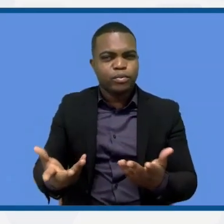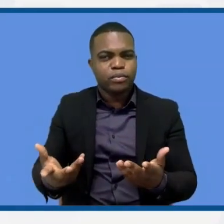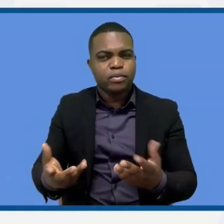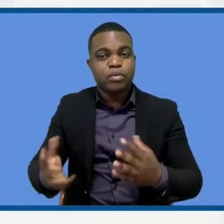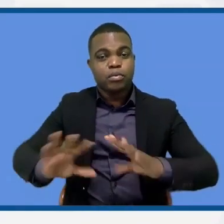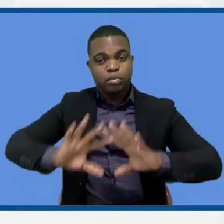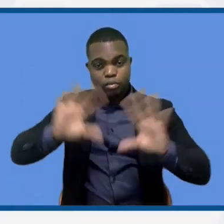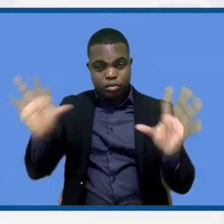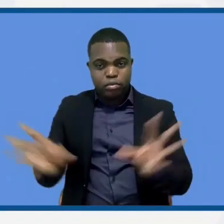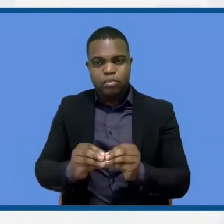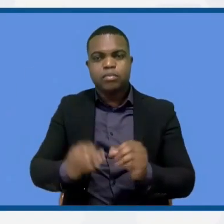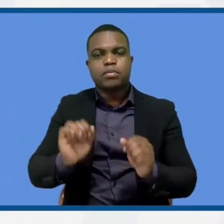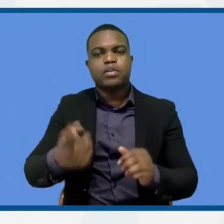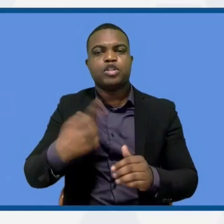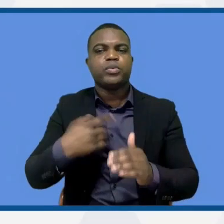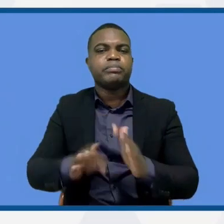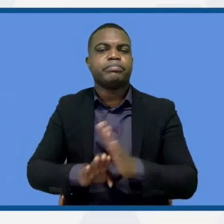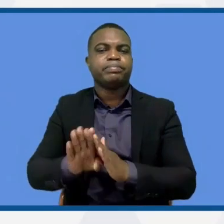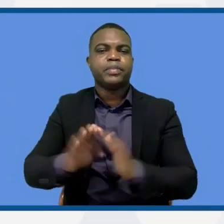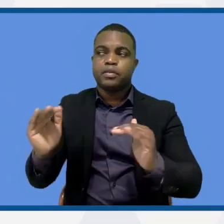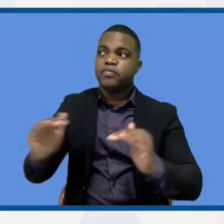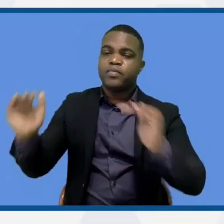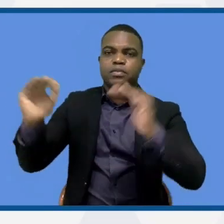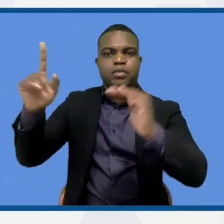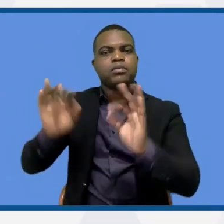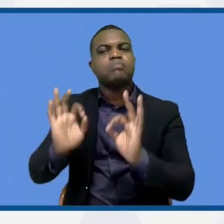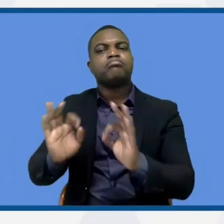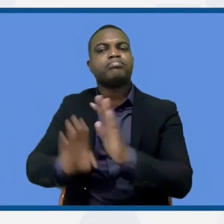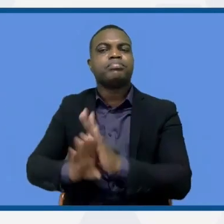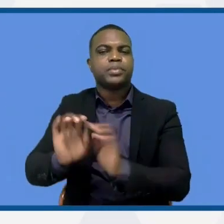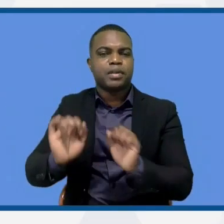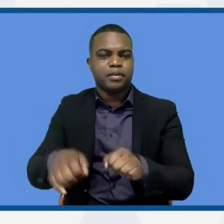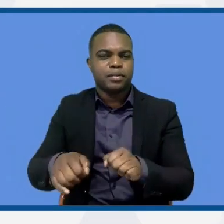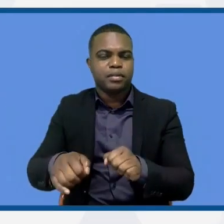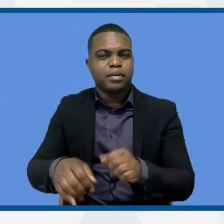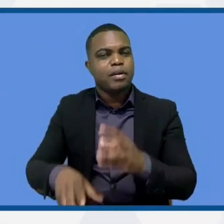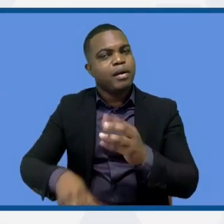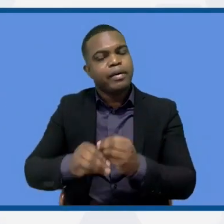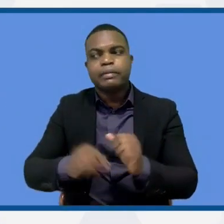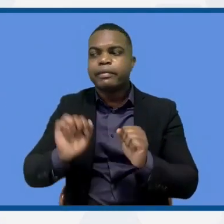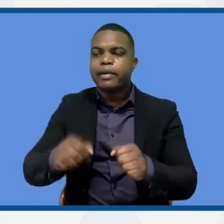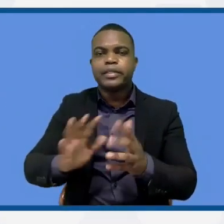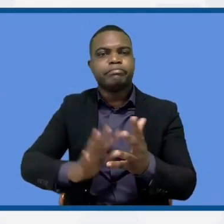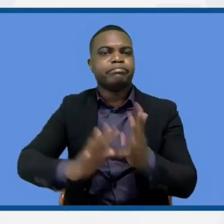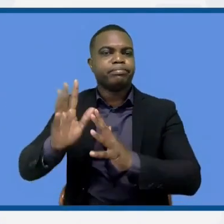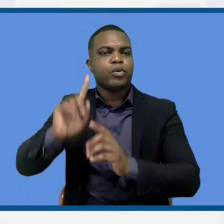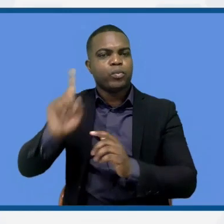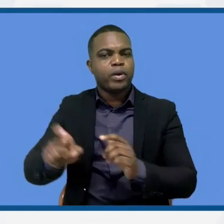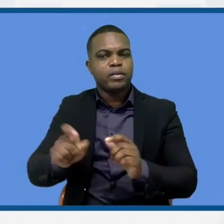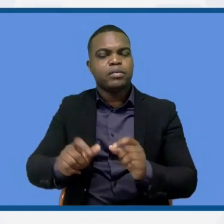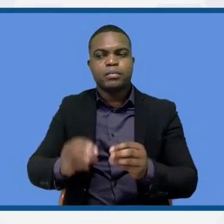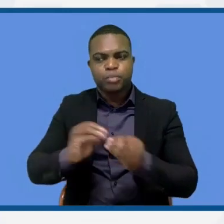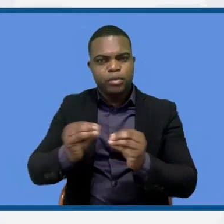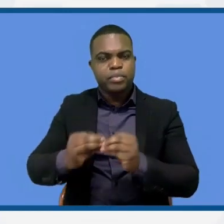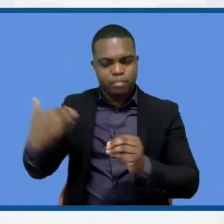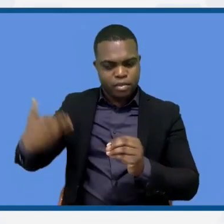stress. In the United States, our aging infrastructure and our historic underinvestment in infrastructure in low-income communities and